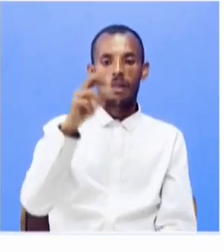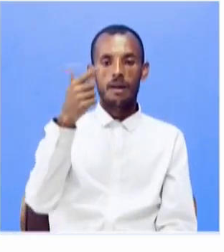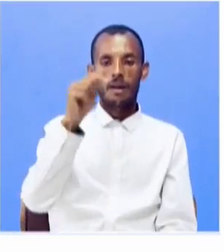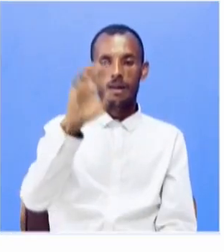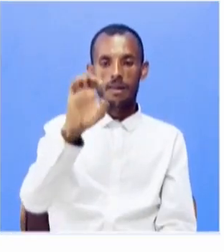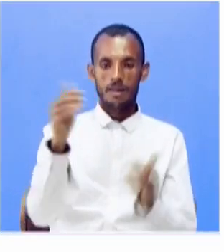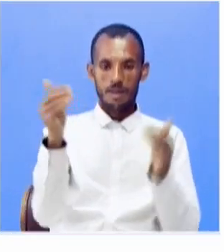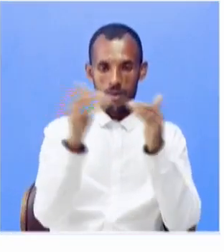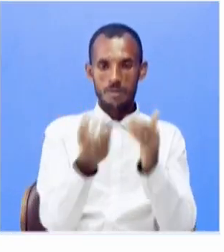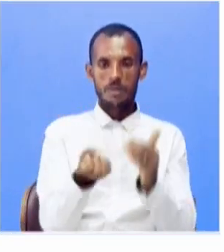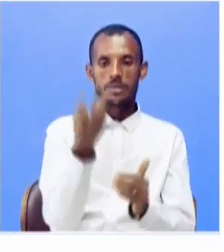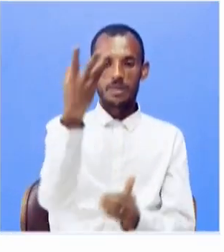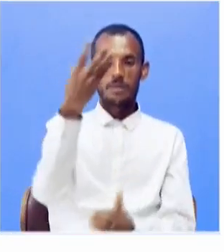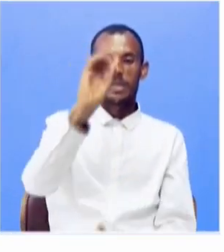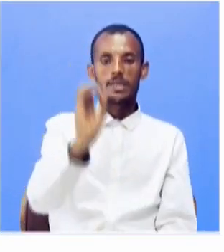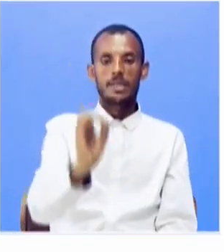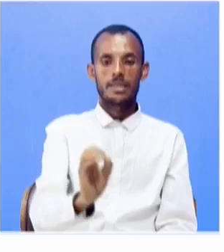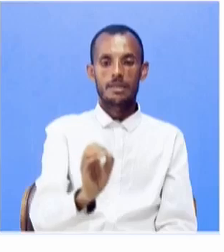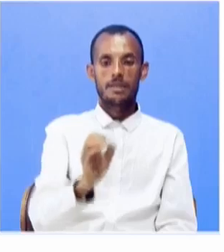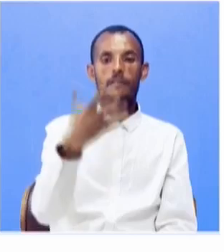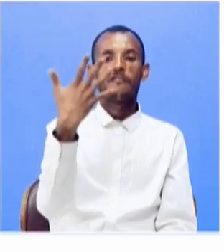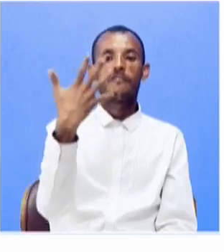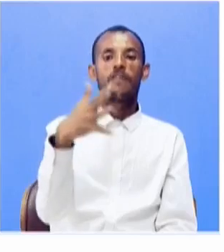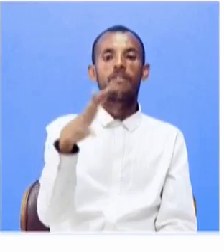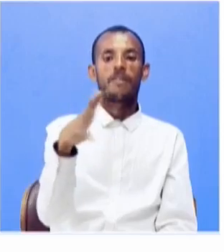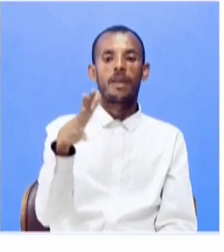is 15% of the cost.